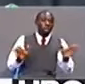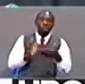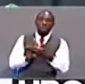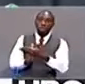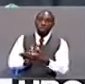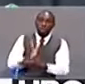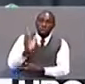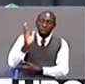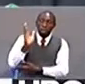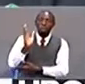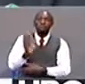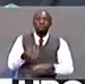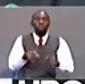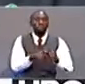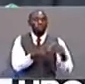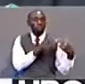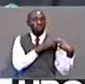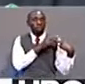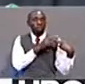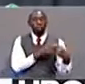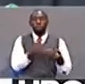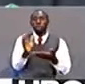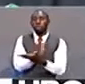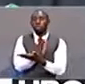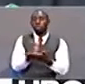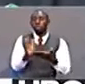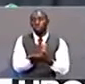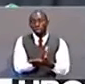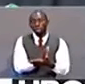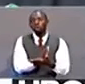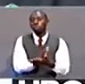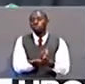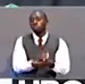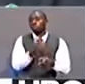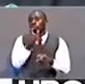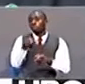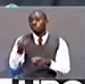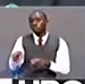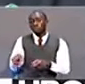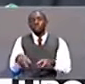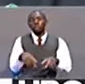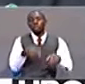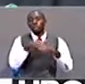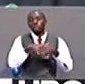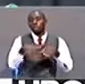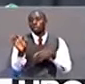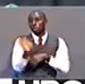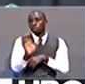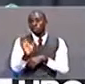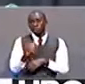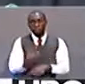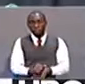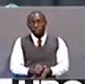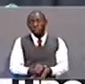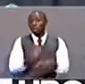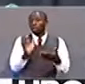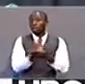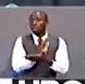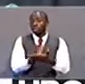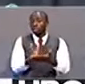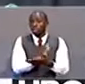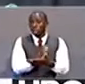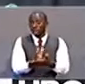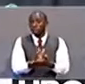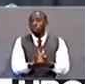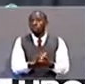and responsibilities of the shareholders in the ECOP company. The shareholders are the Uganda National